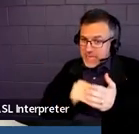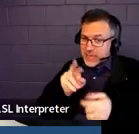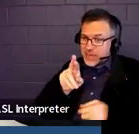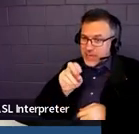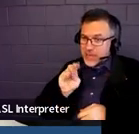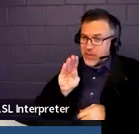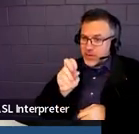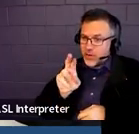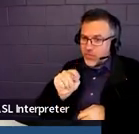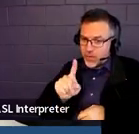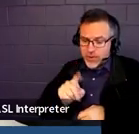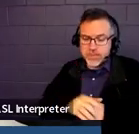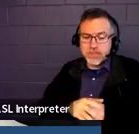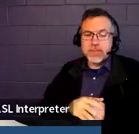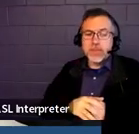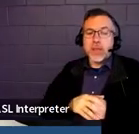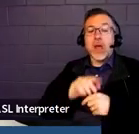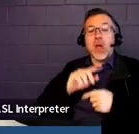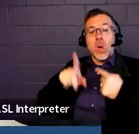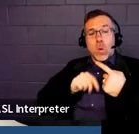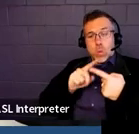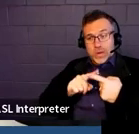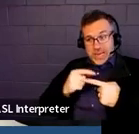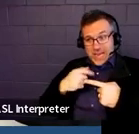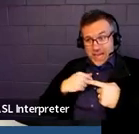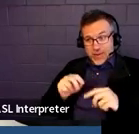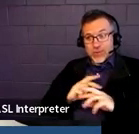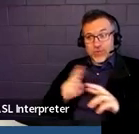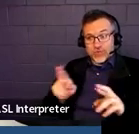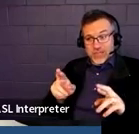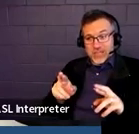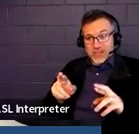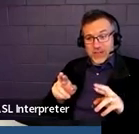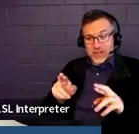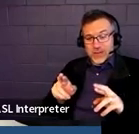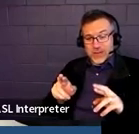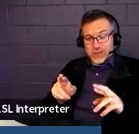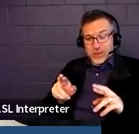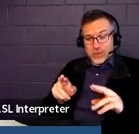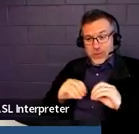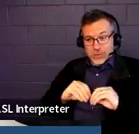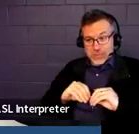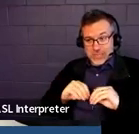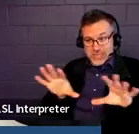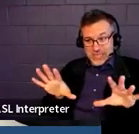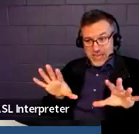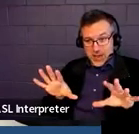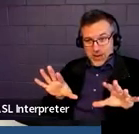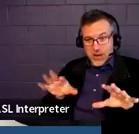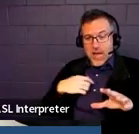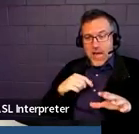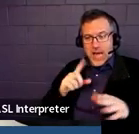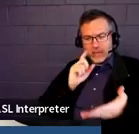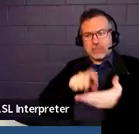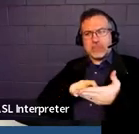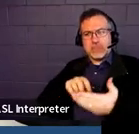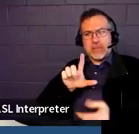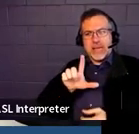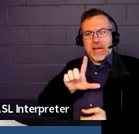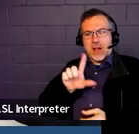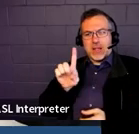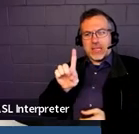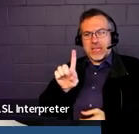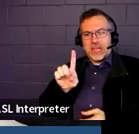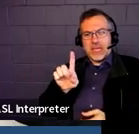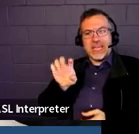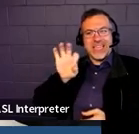when I was ready to release this, I found out about LD 98, and I found out at the